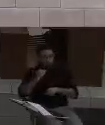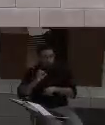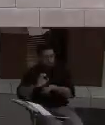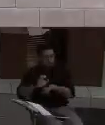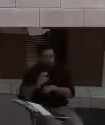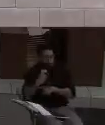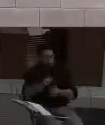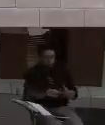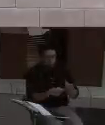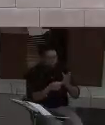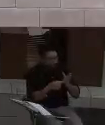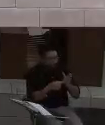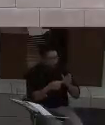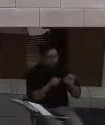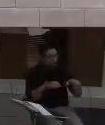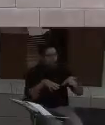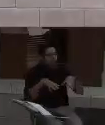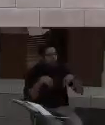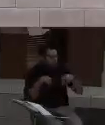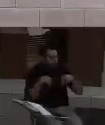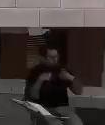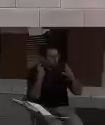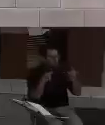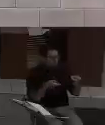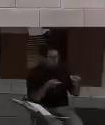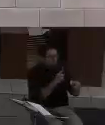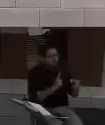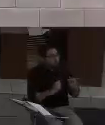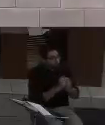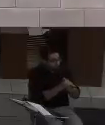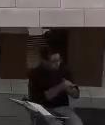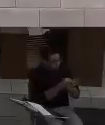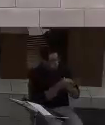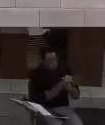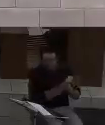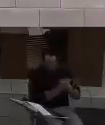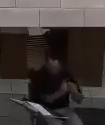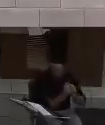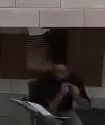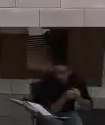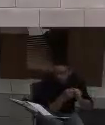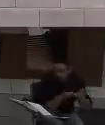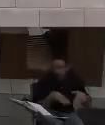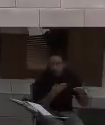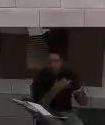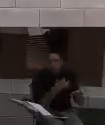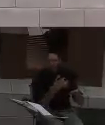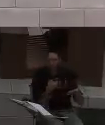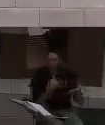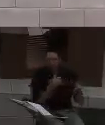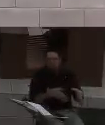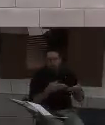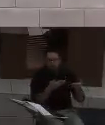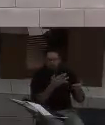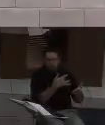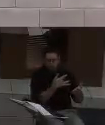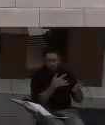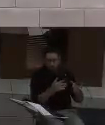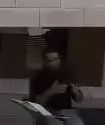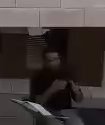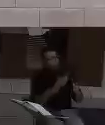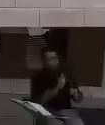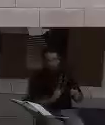gifts. The Lord be with you. And also with you. Lift up your hearts. We lift them up to the Lord. Let